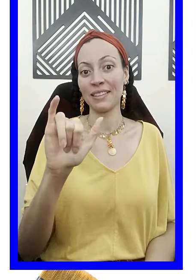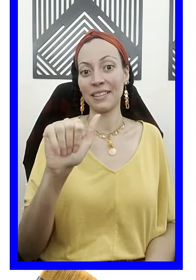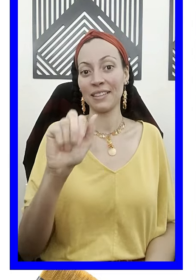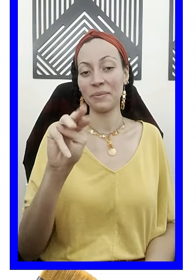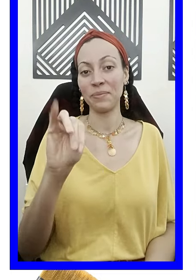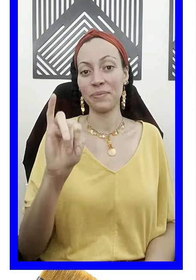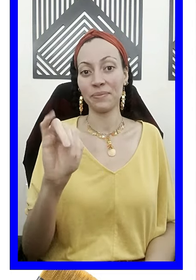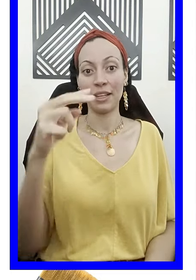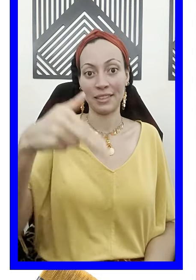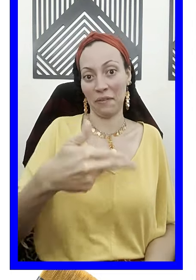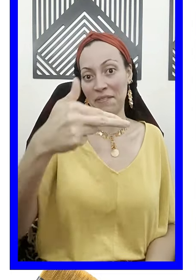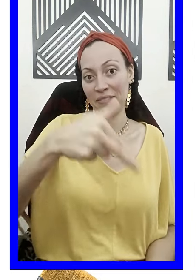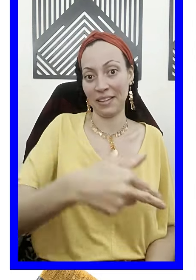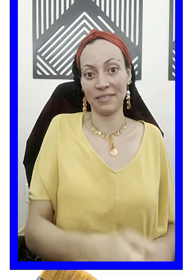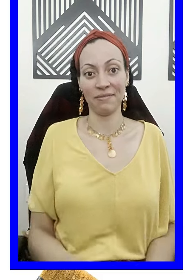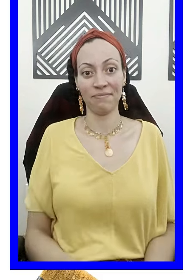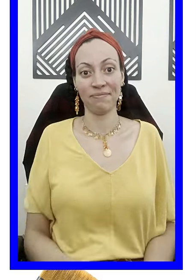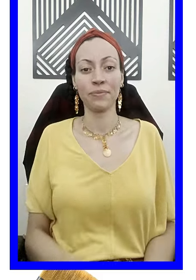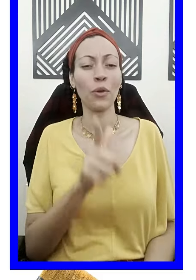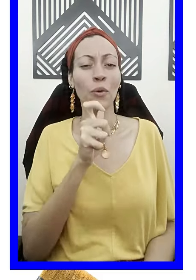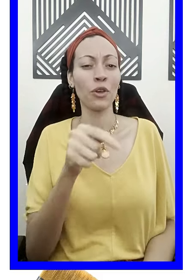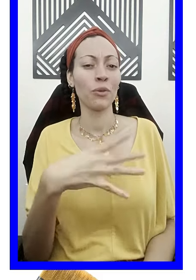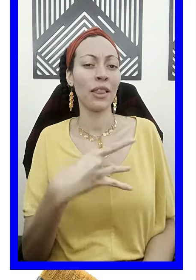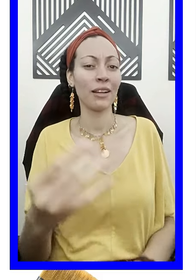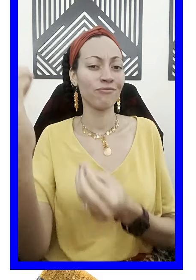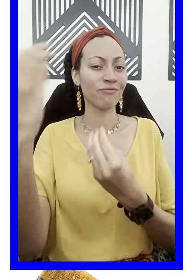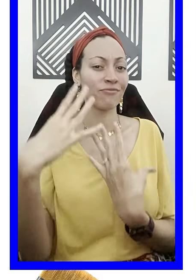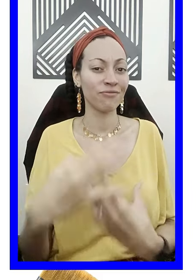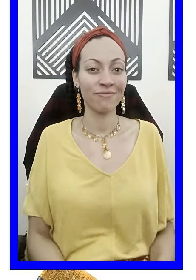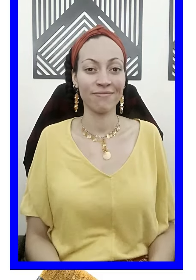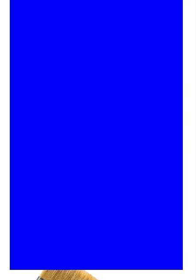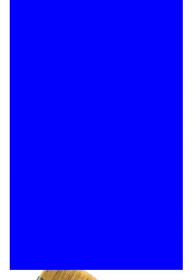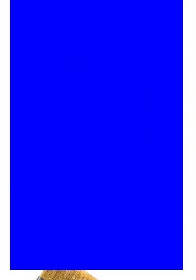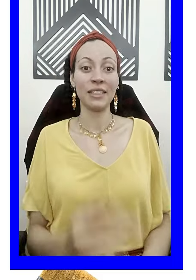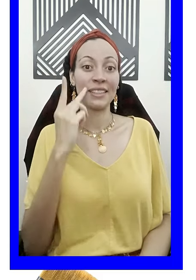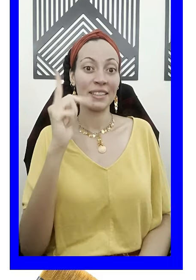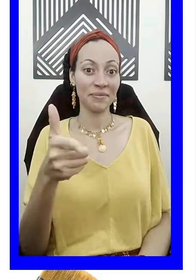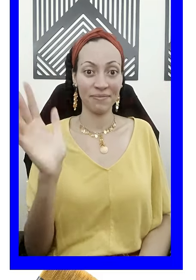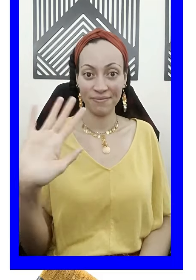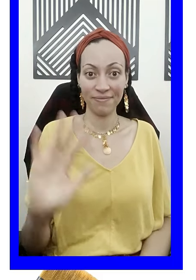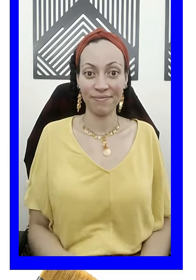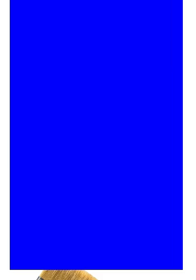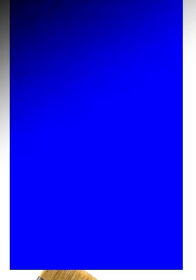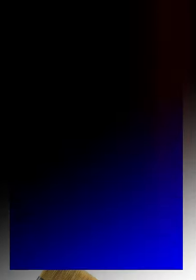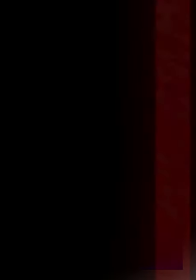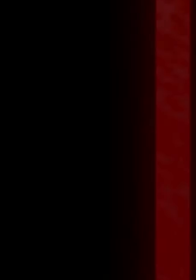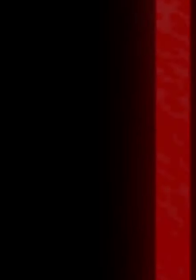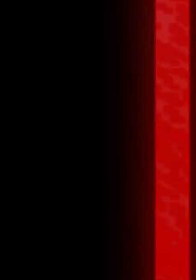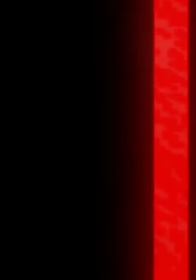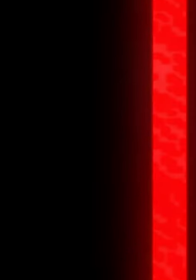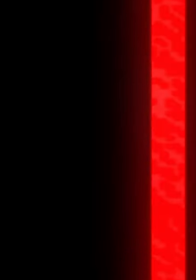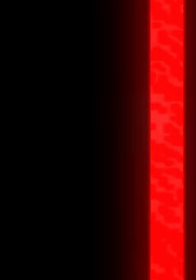Miami Dolphins fan. We can't wait to see who you root for football, and we'll see you guys all next month. Bye! Thank you.